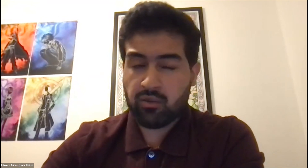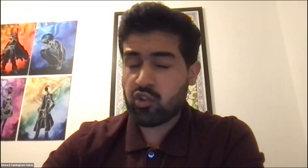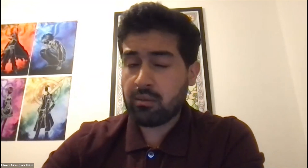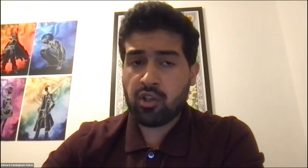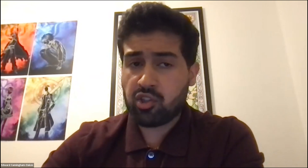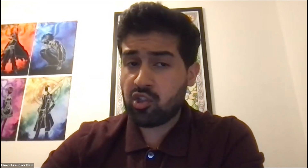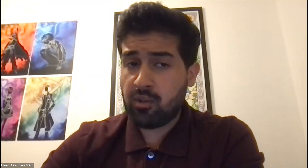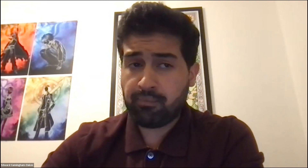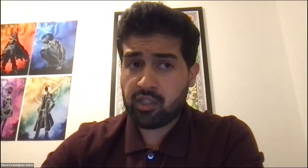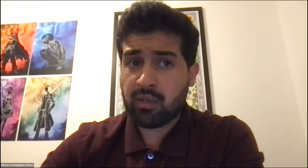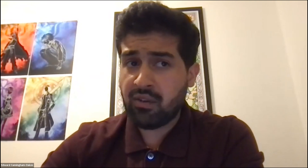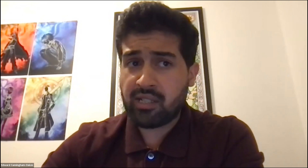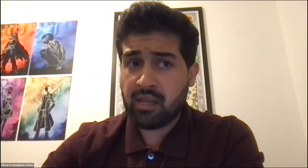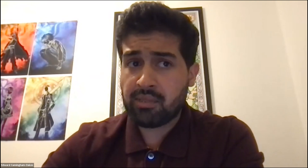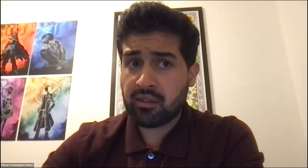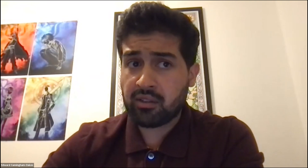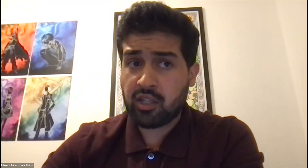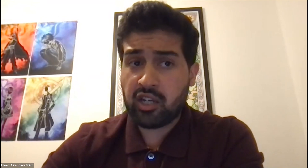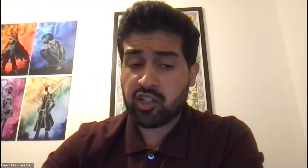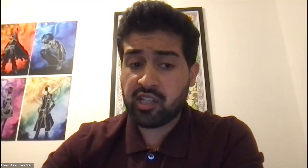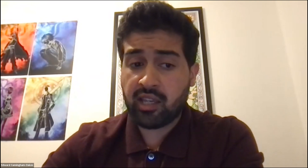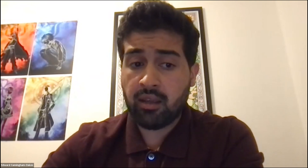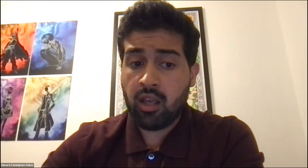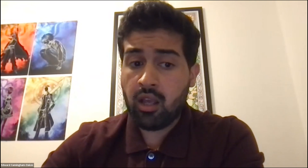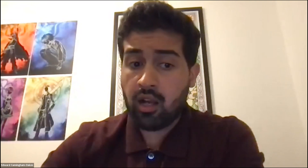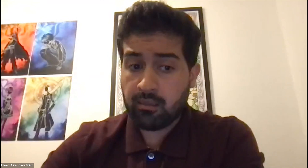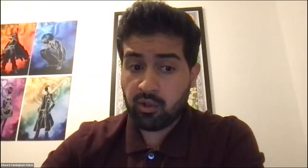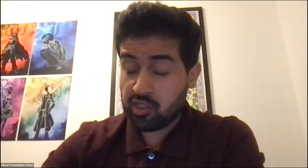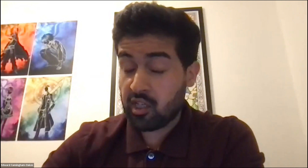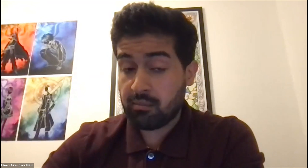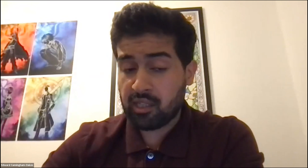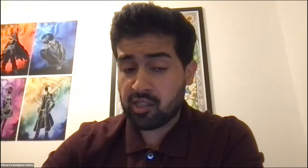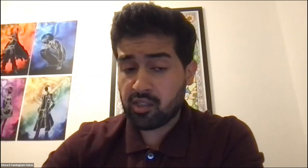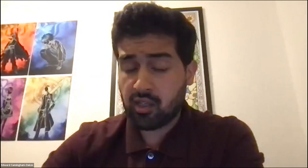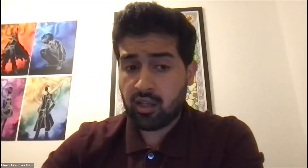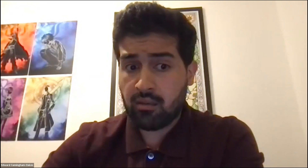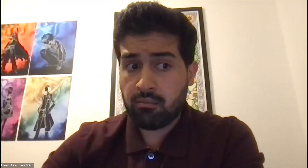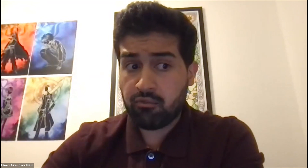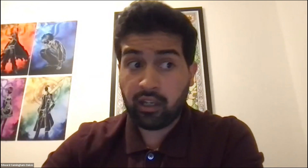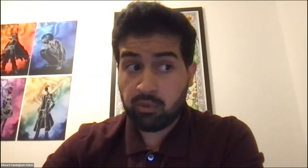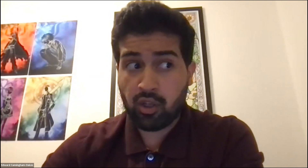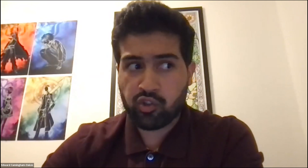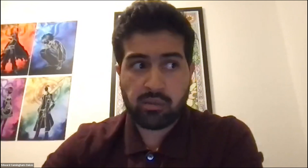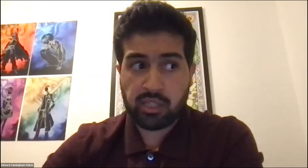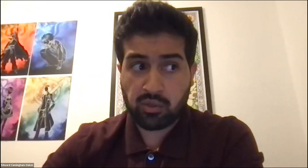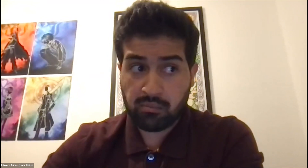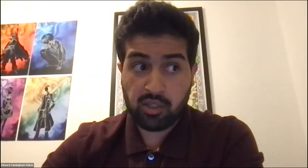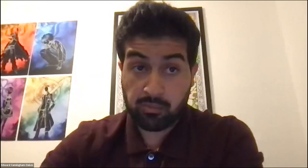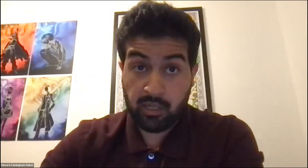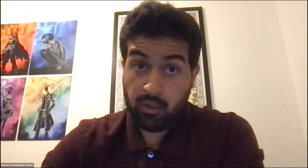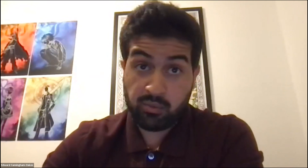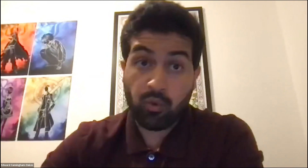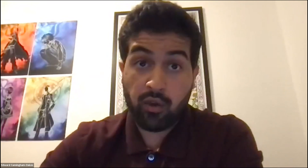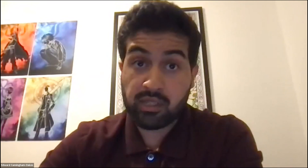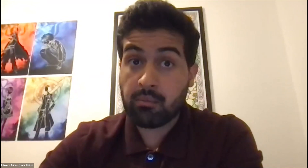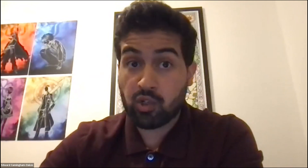the downstream costs are. So it's very tempting to initially say, I'm not going to type this fully with whole genome sequencing because,